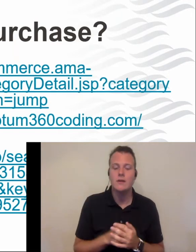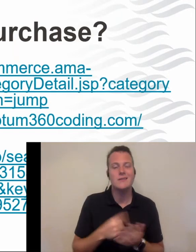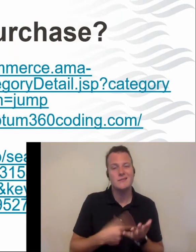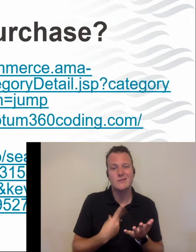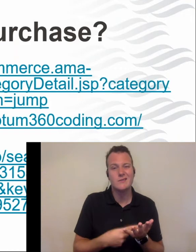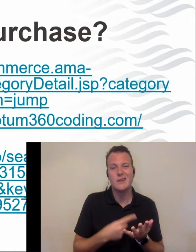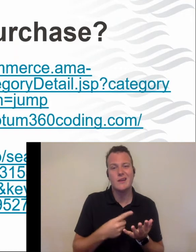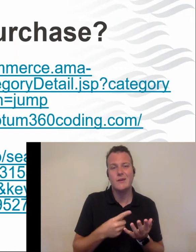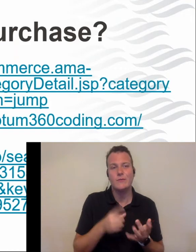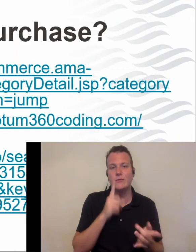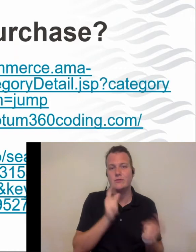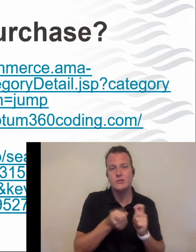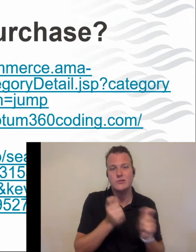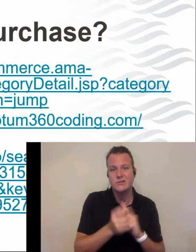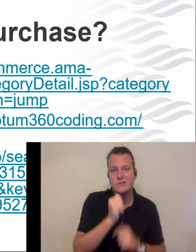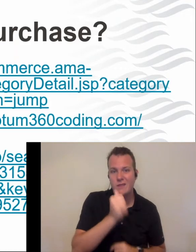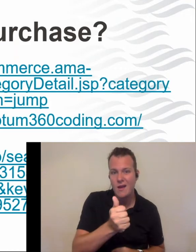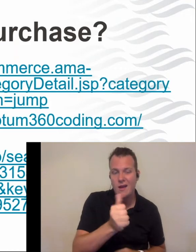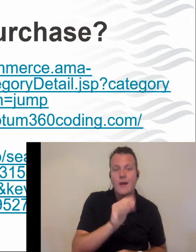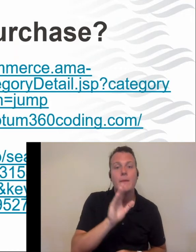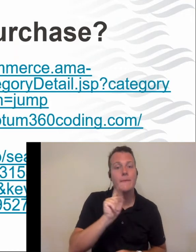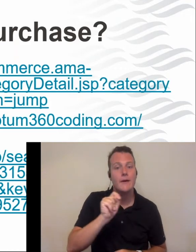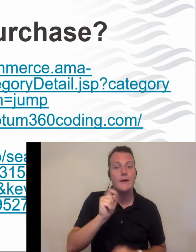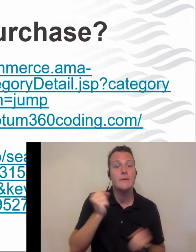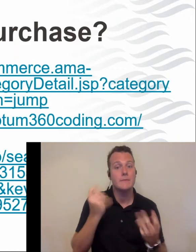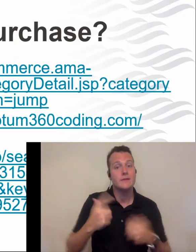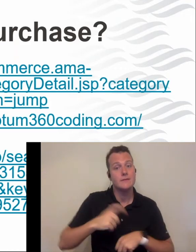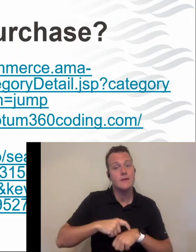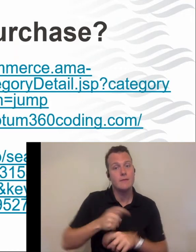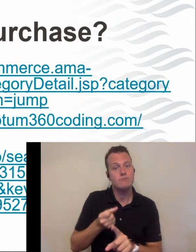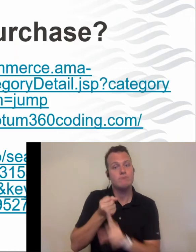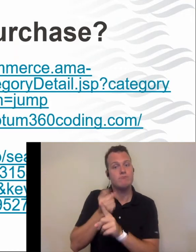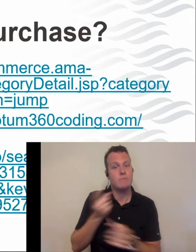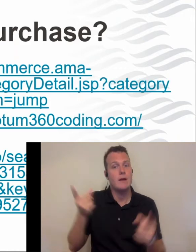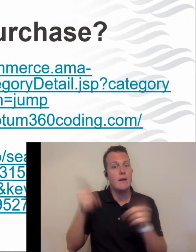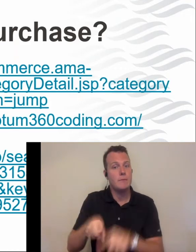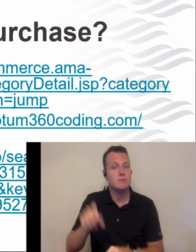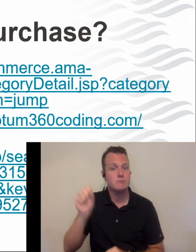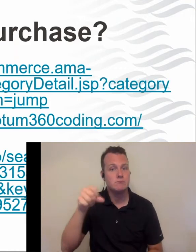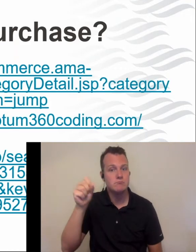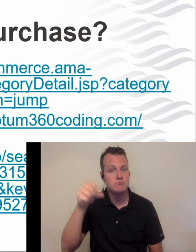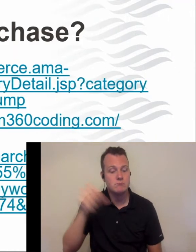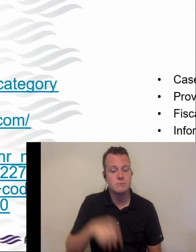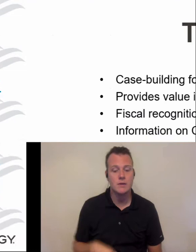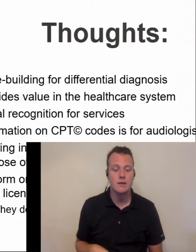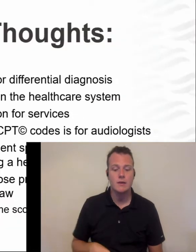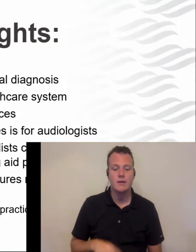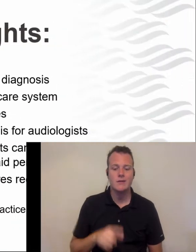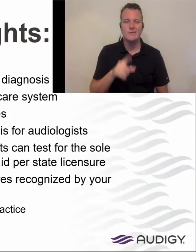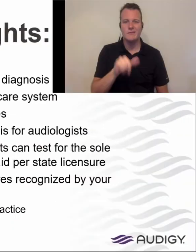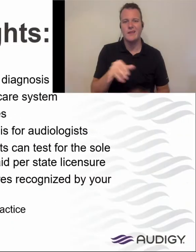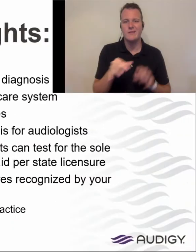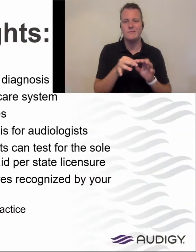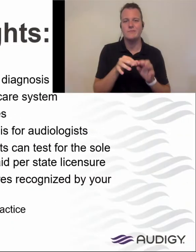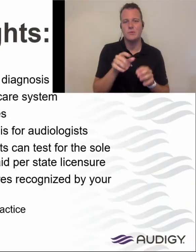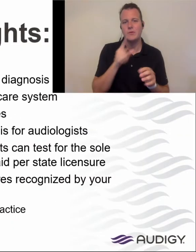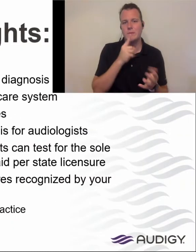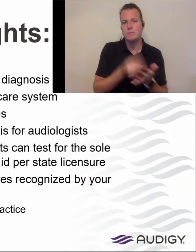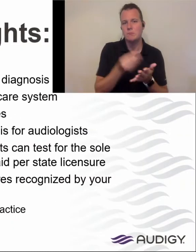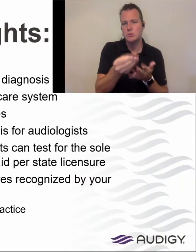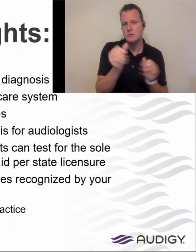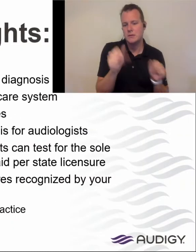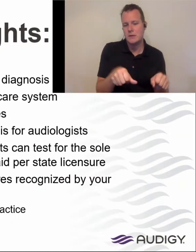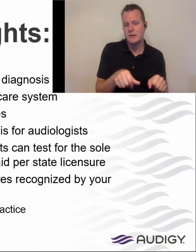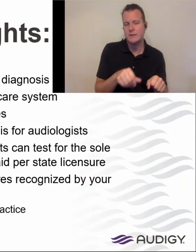change very much from year to year, but many times they do. And also this is where you can purchase them, so you can have them in